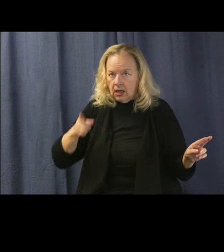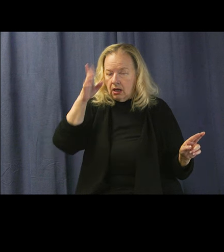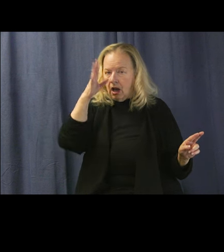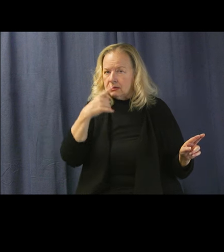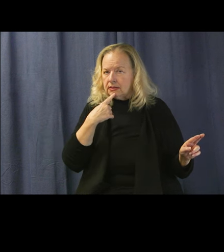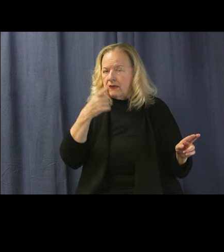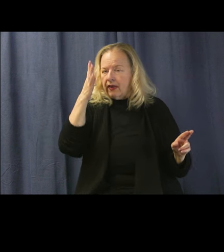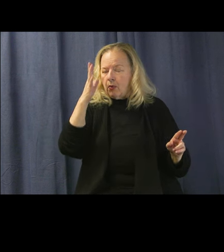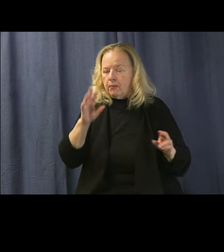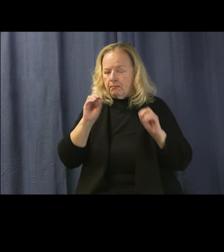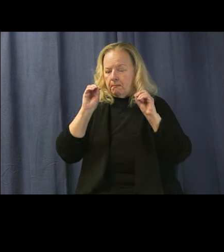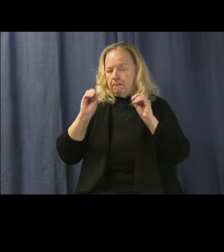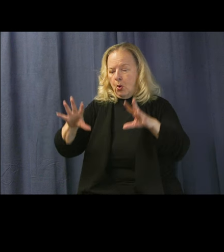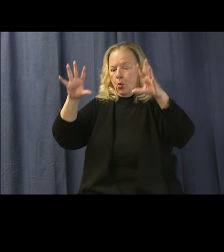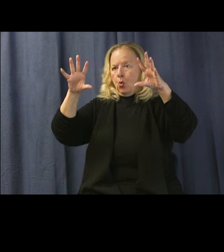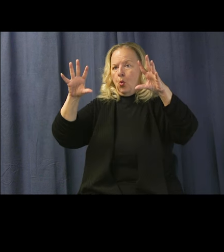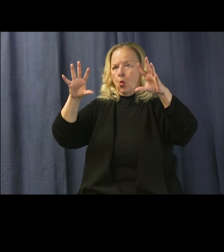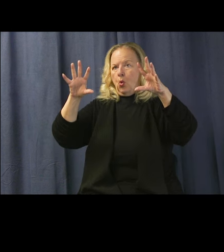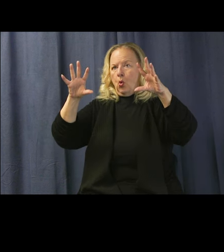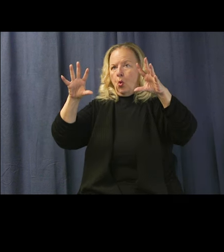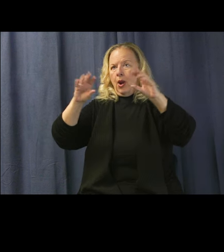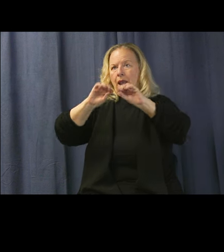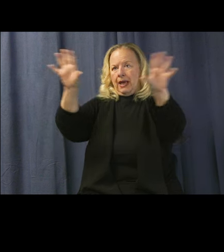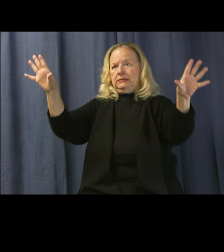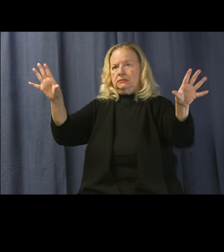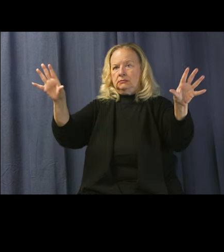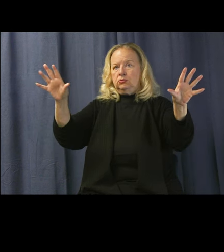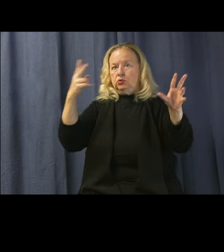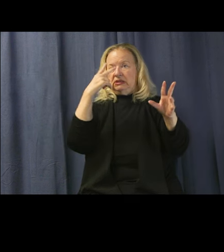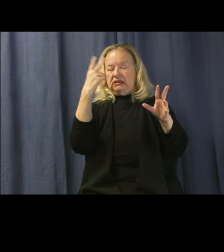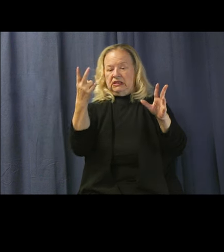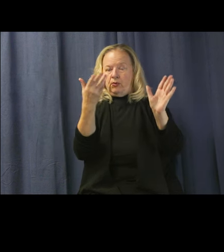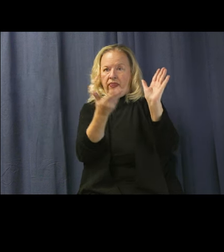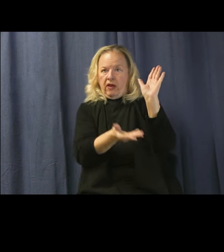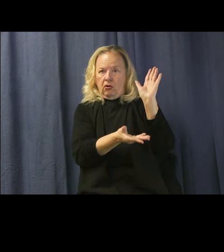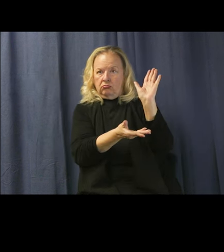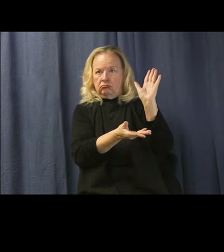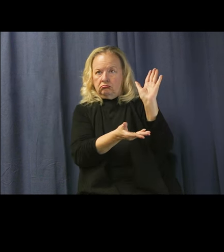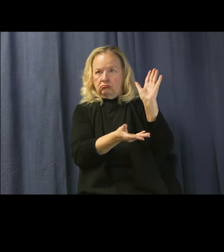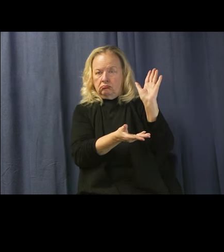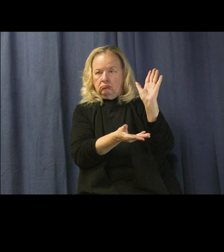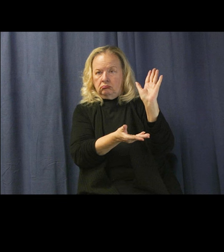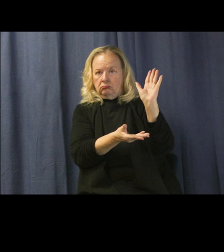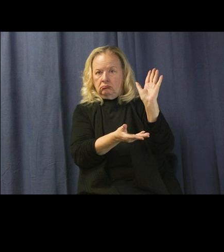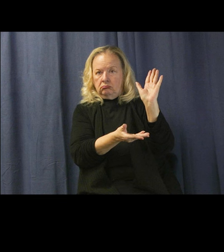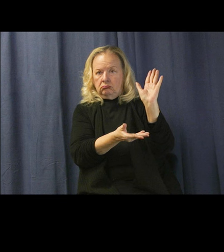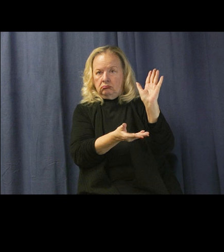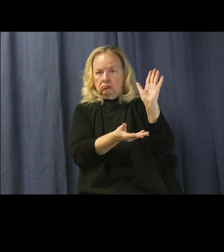let there be light, and there was light. And you can see it right here.